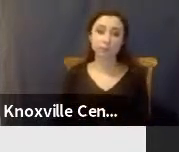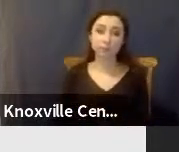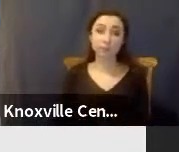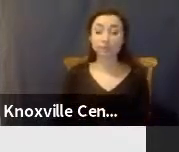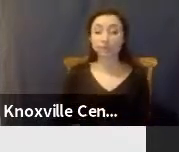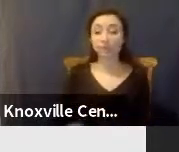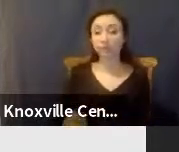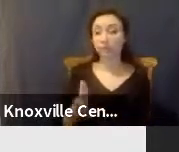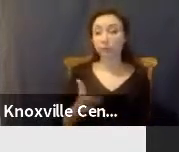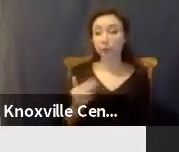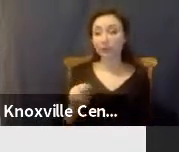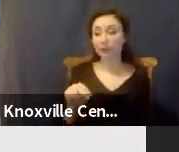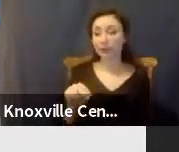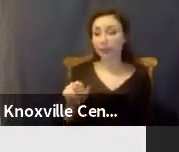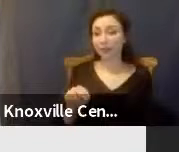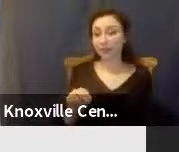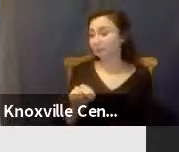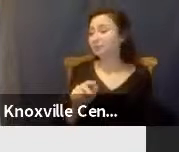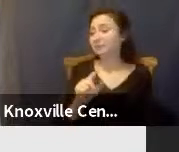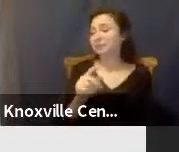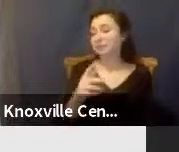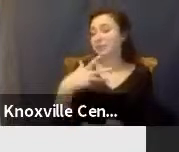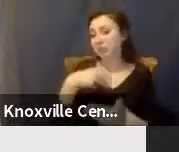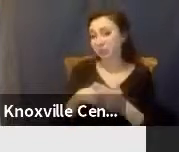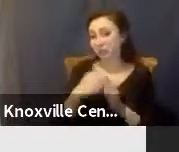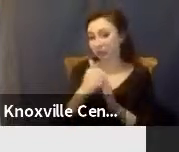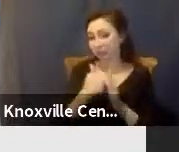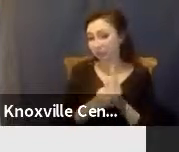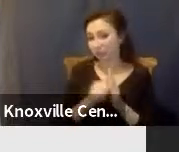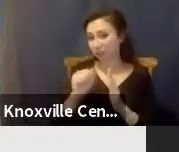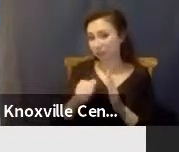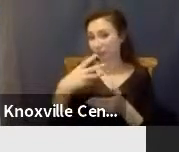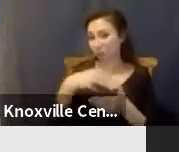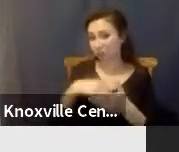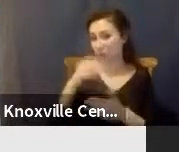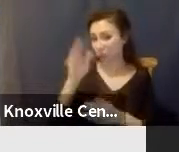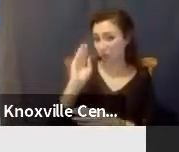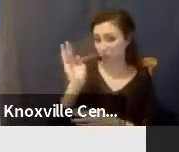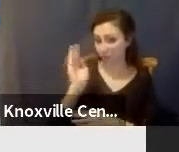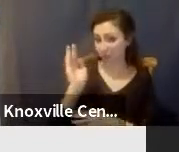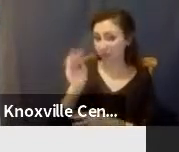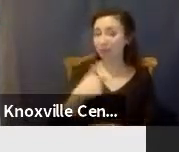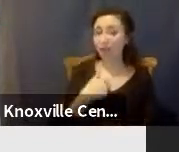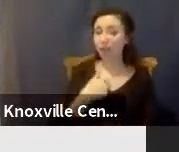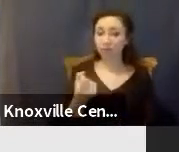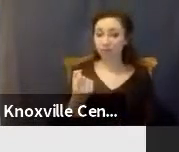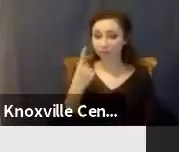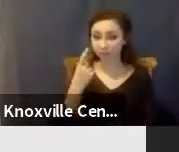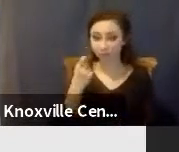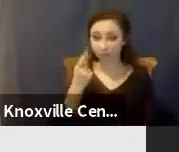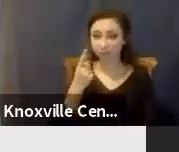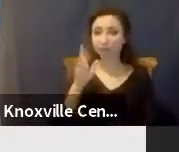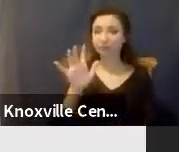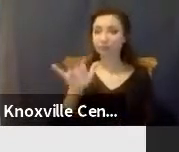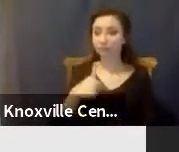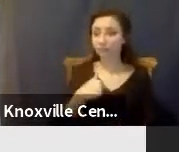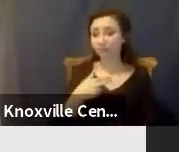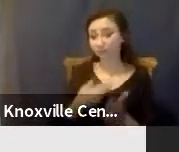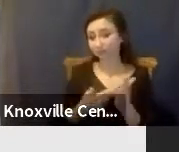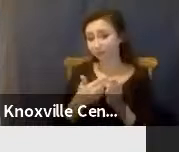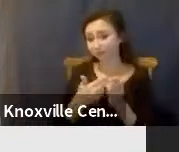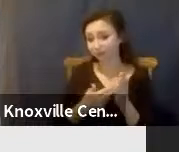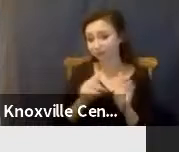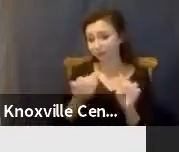Technically, they are part of the agenda. I mean, because they're part of the presentation. And I understand that, but I'll be honest, it